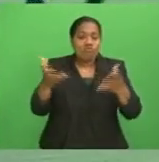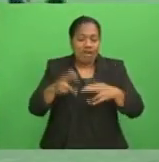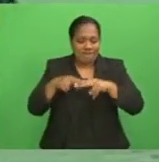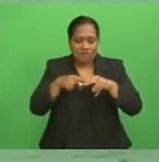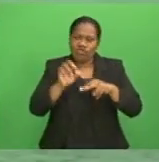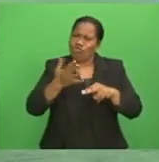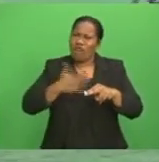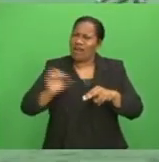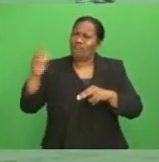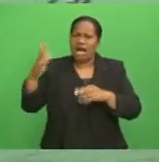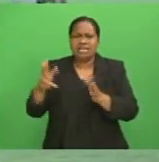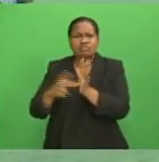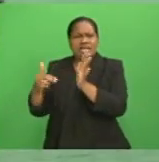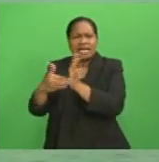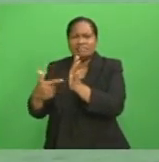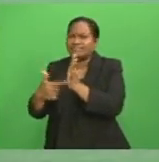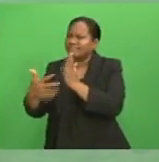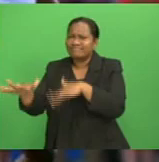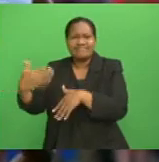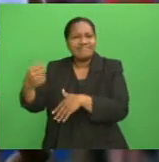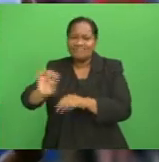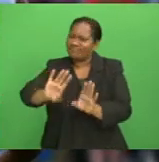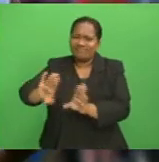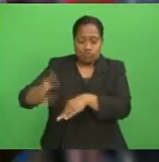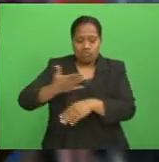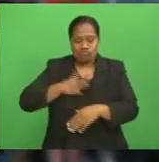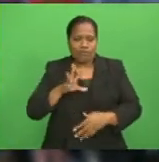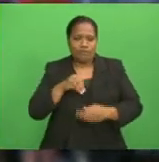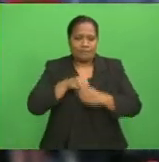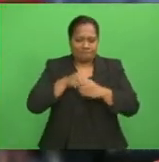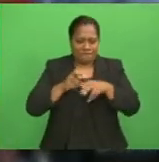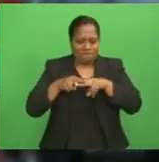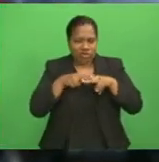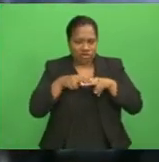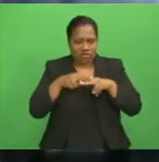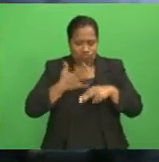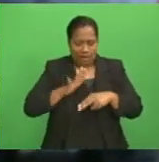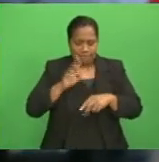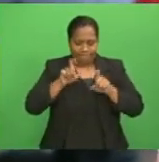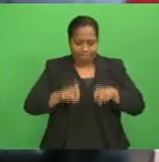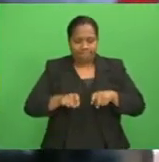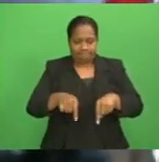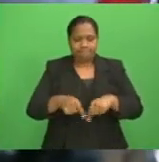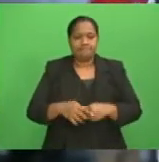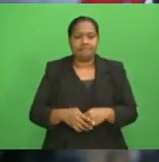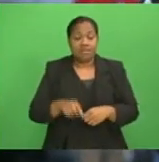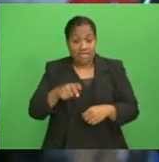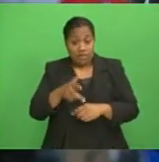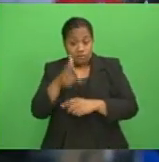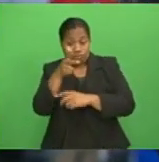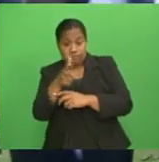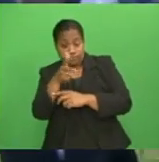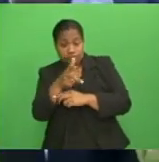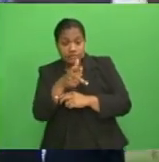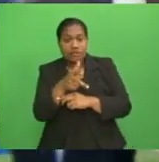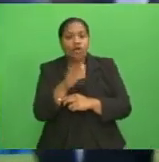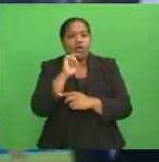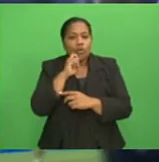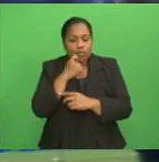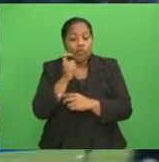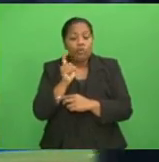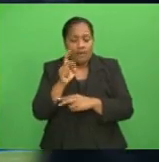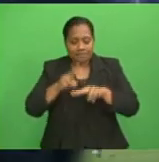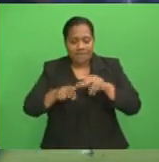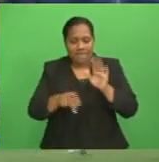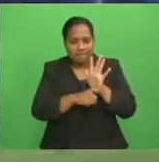or Tonga filming. So fingers crossed on that one. While Fiji's achievement in 2016 will be documented in a film, the FRU is